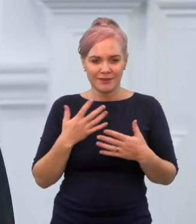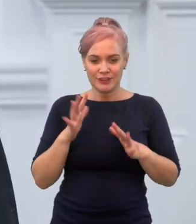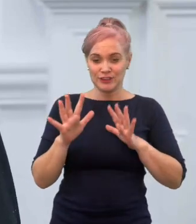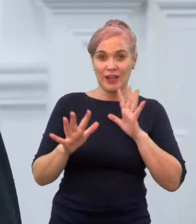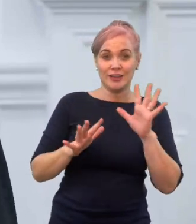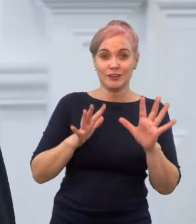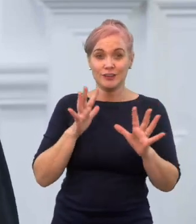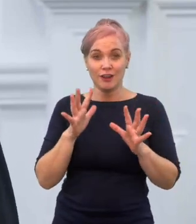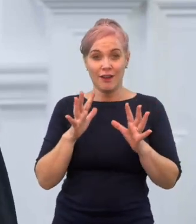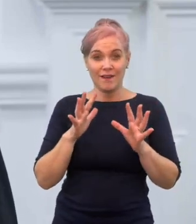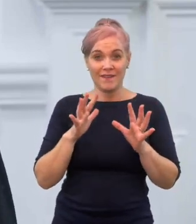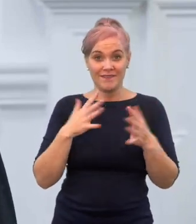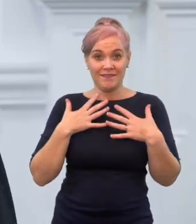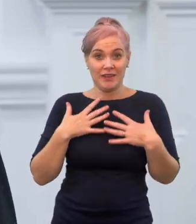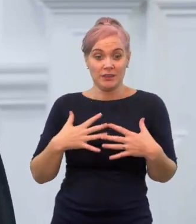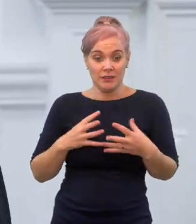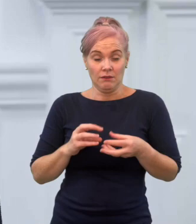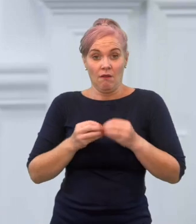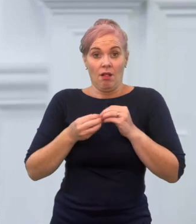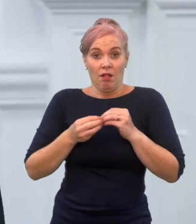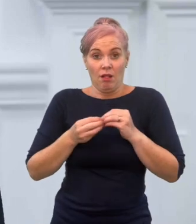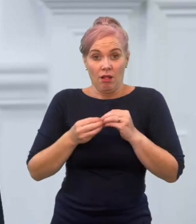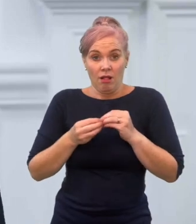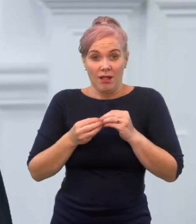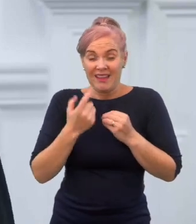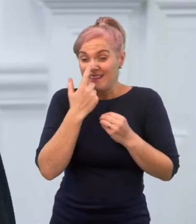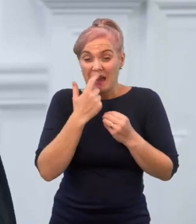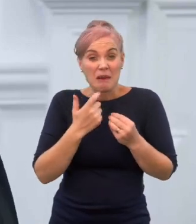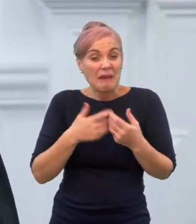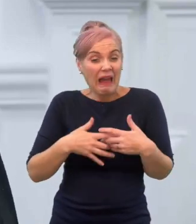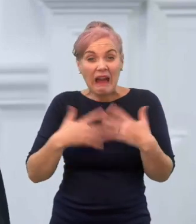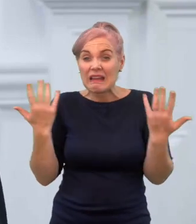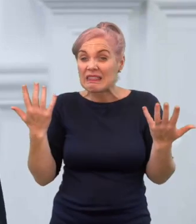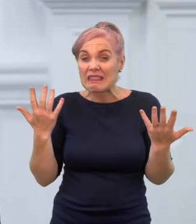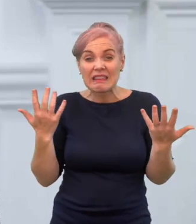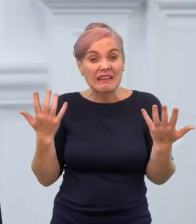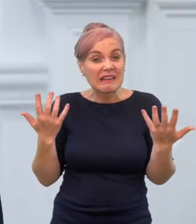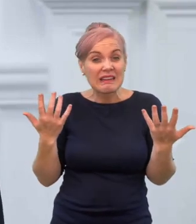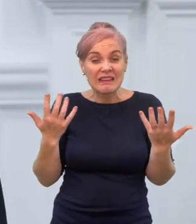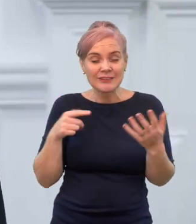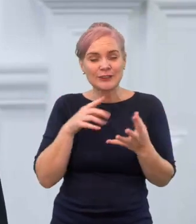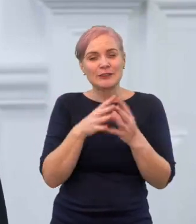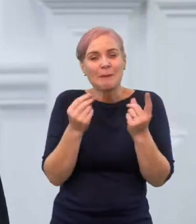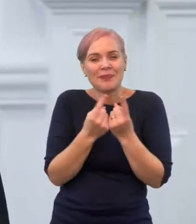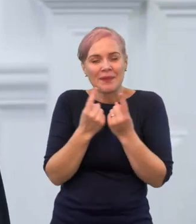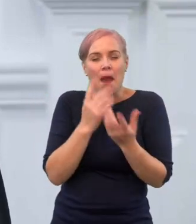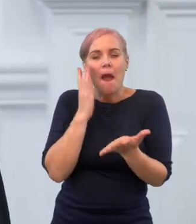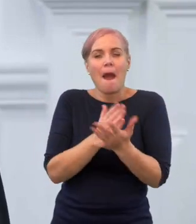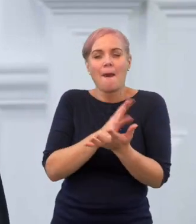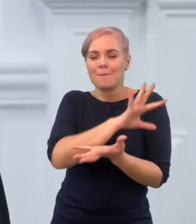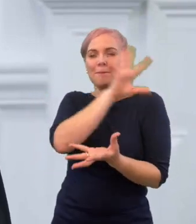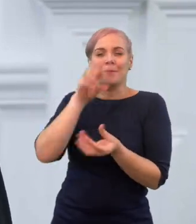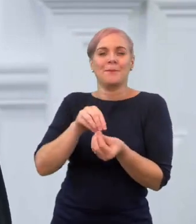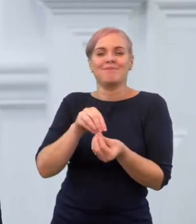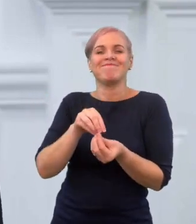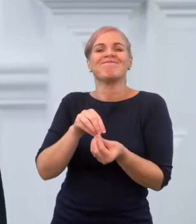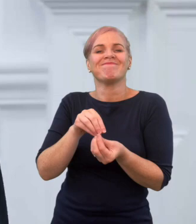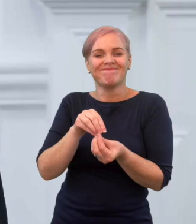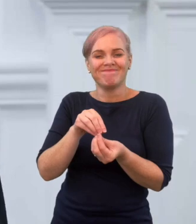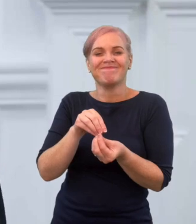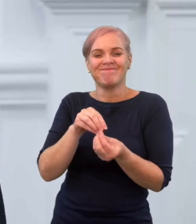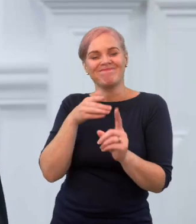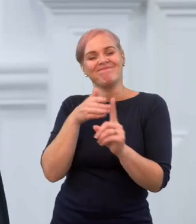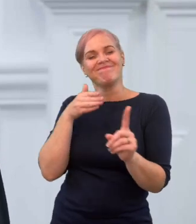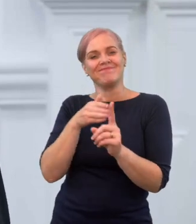But it's creating that gesture physically, and it can be in any kind of form, but something that